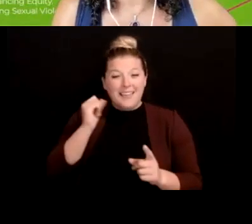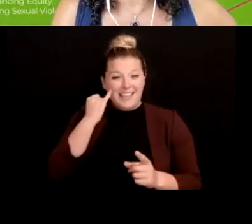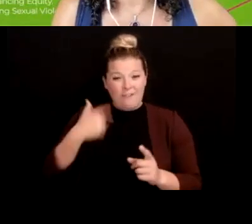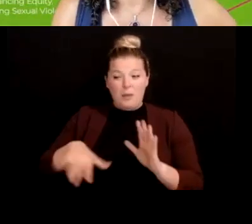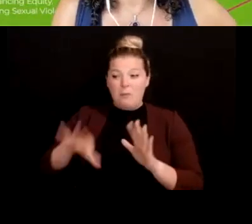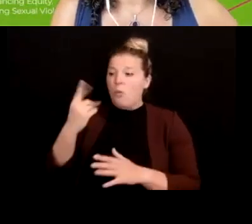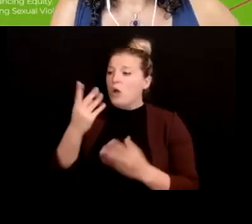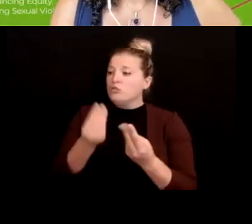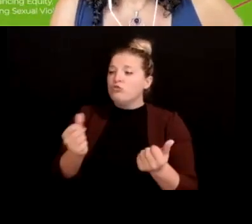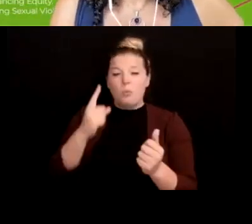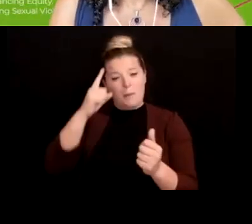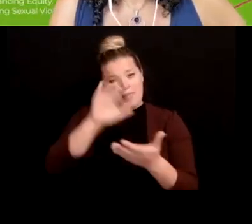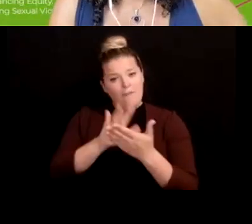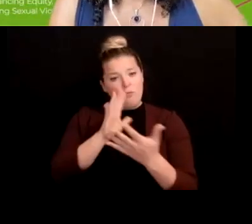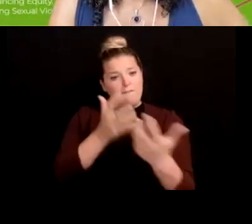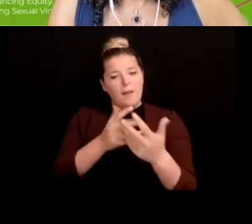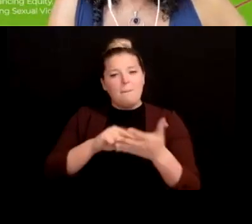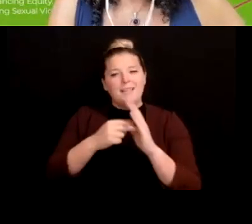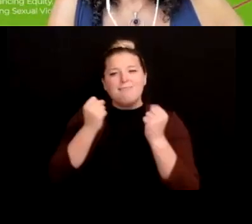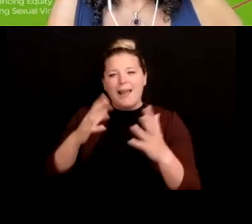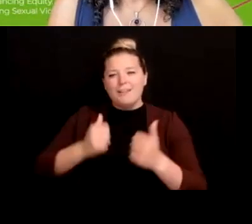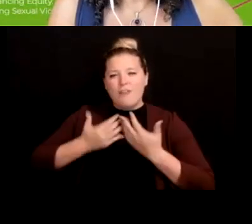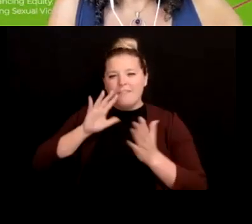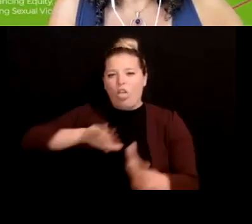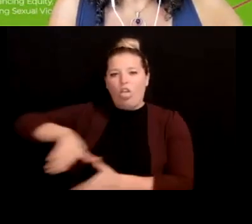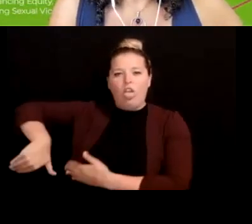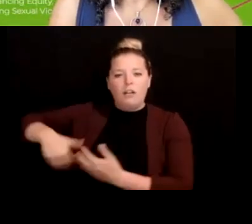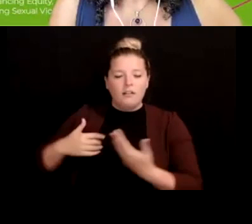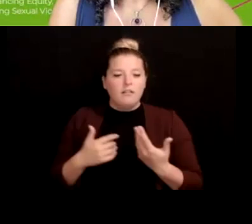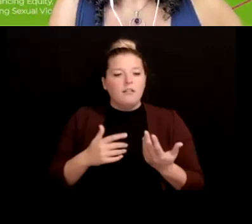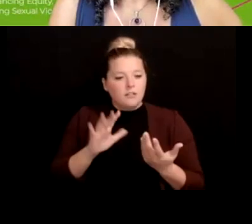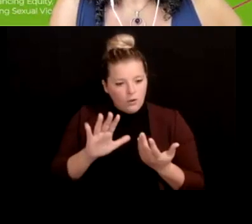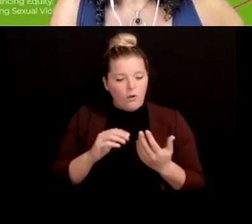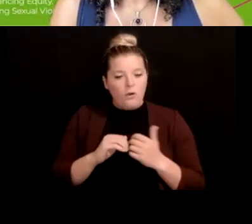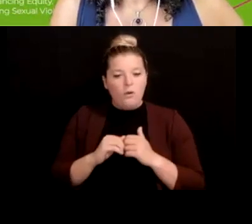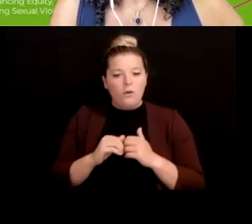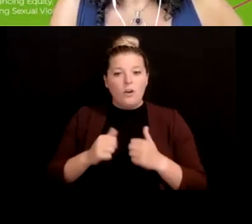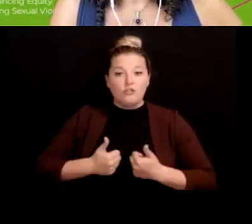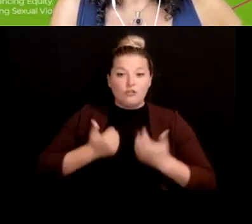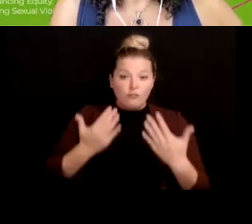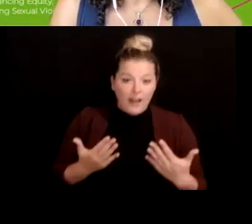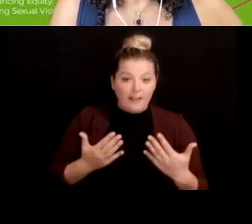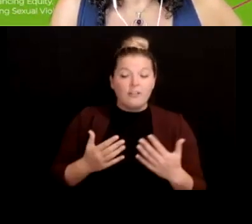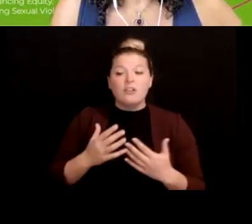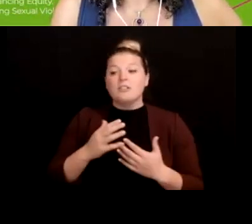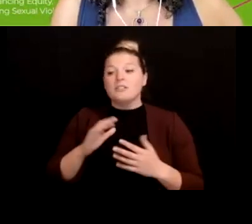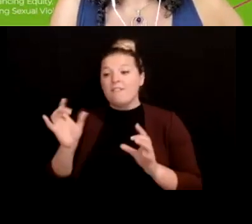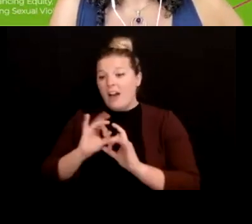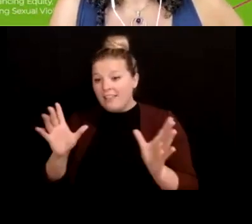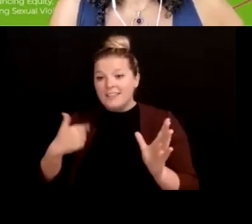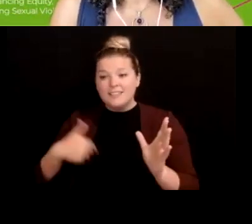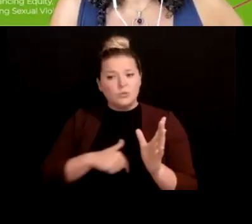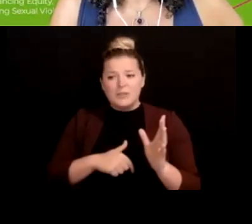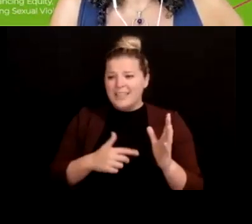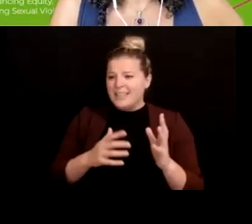current solution. So take our guidance from survivors of violence at many intersections,